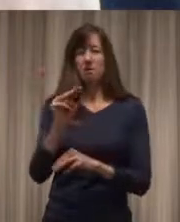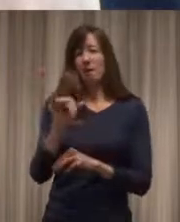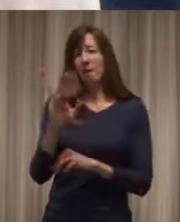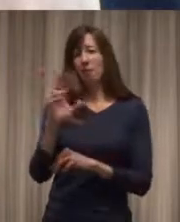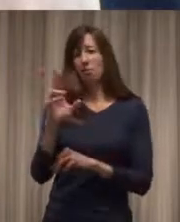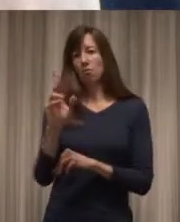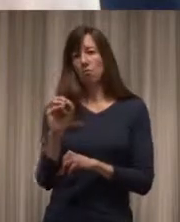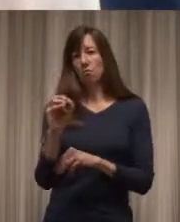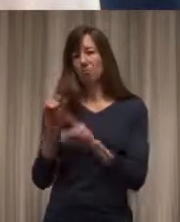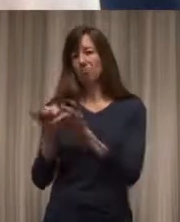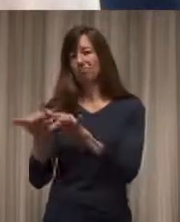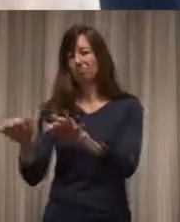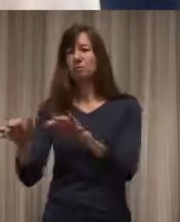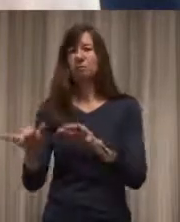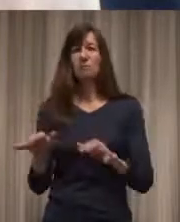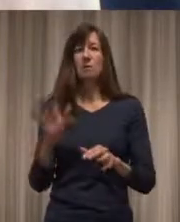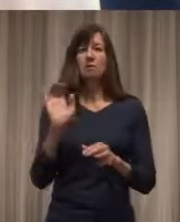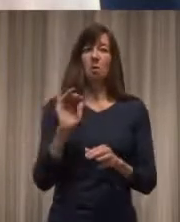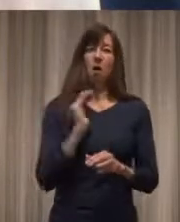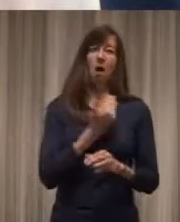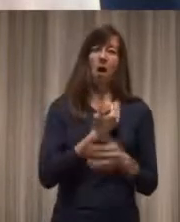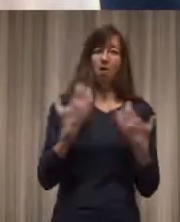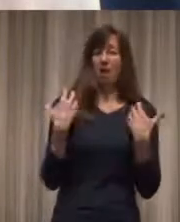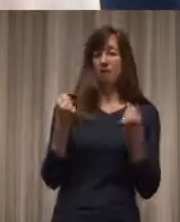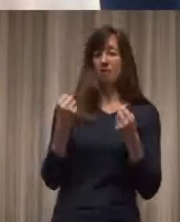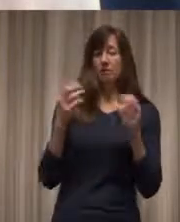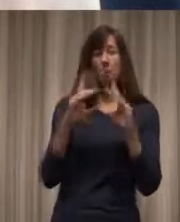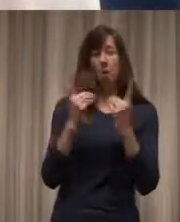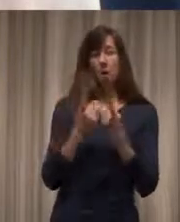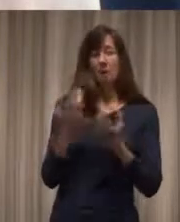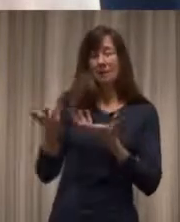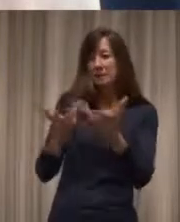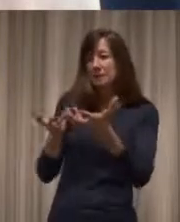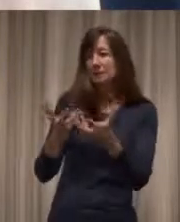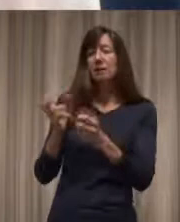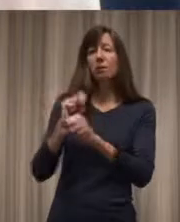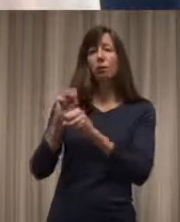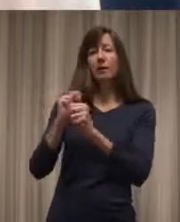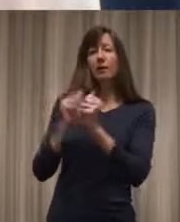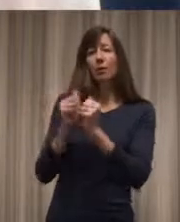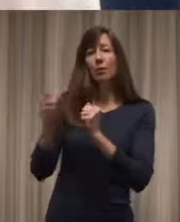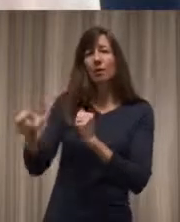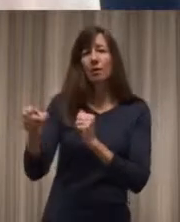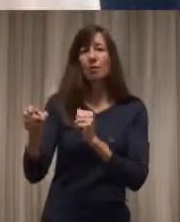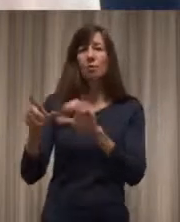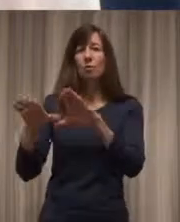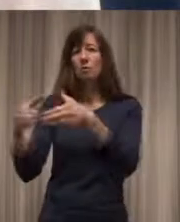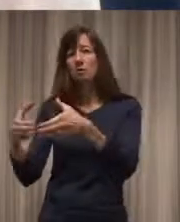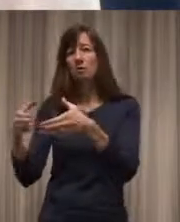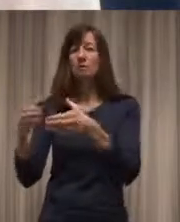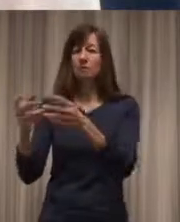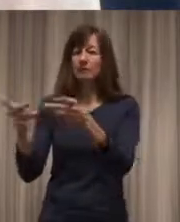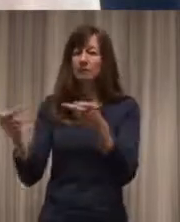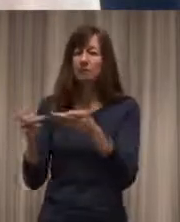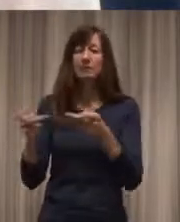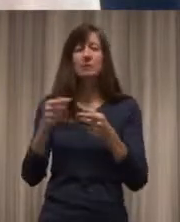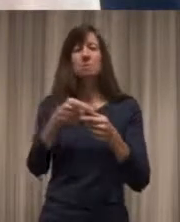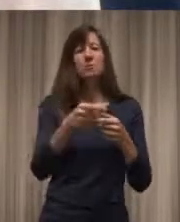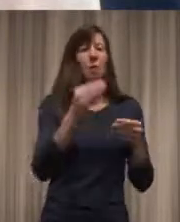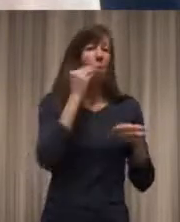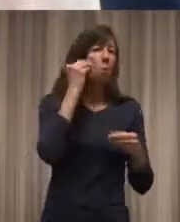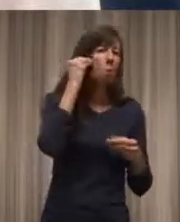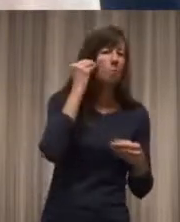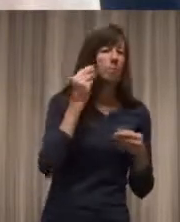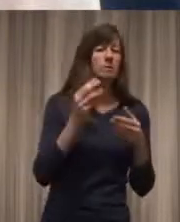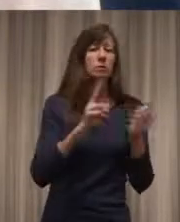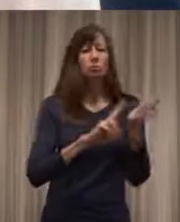health department works with each of those organizations or entities or facilities or homes to get in there with our rapid